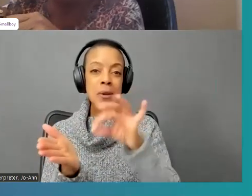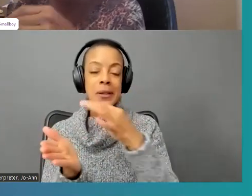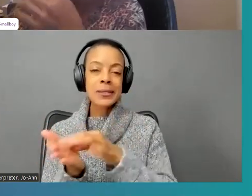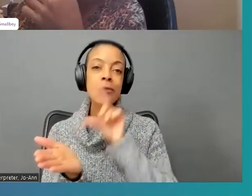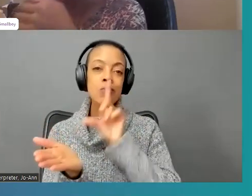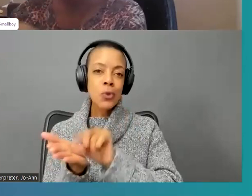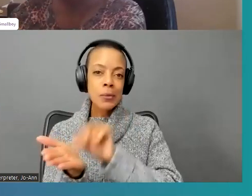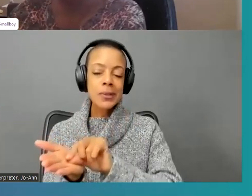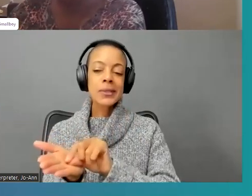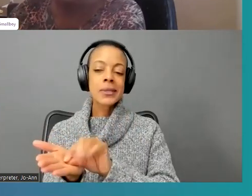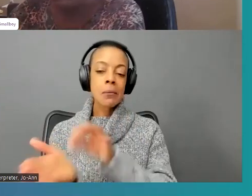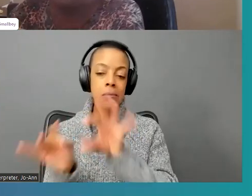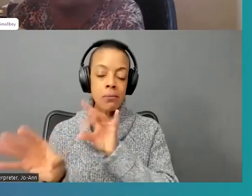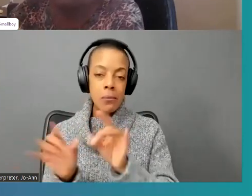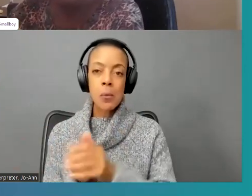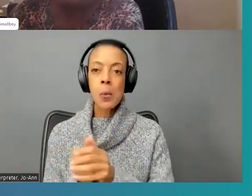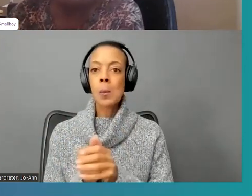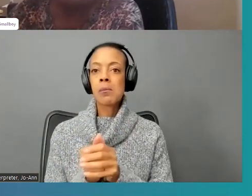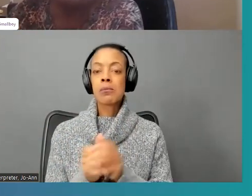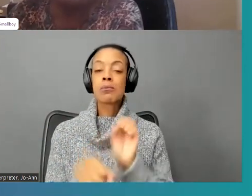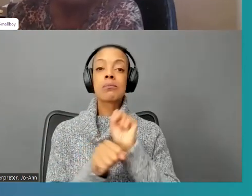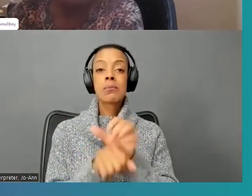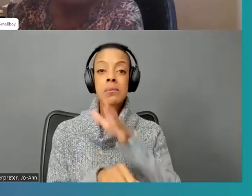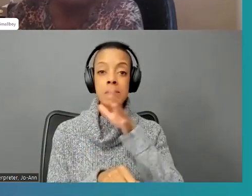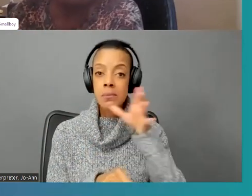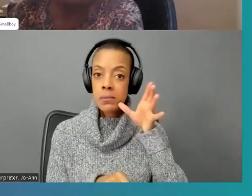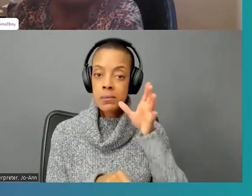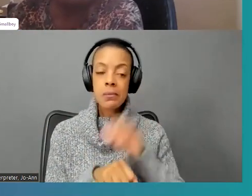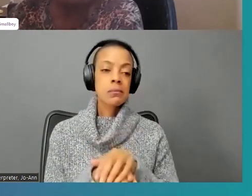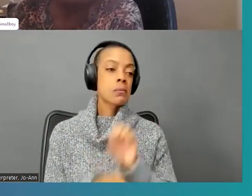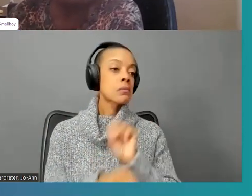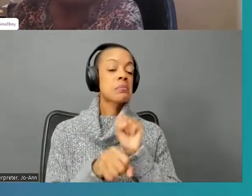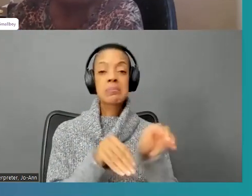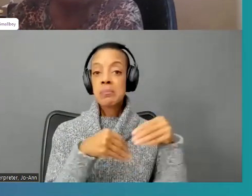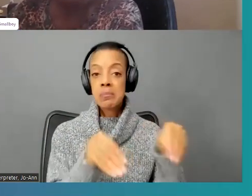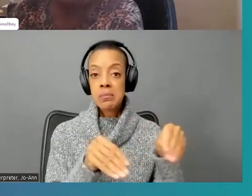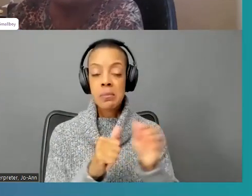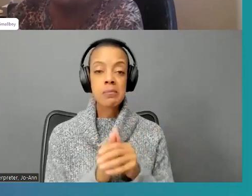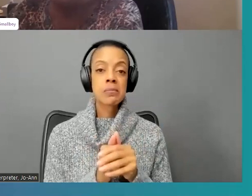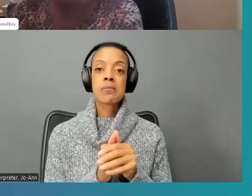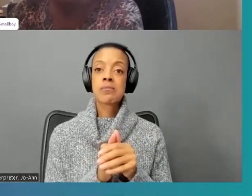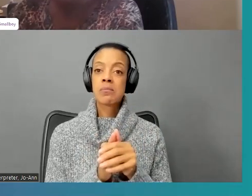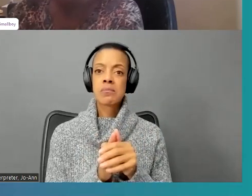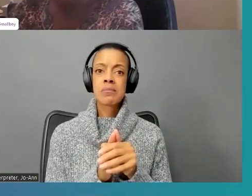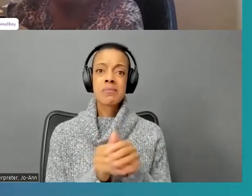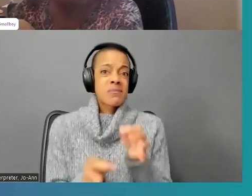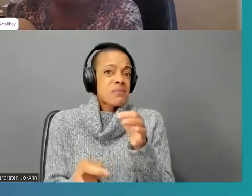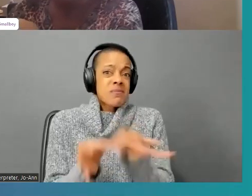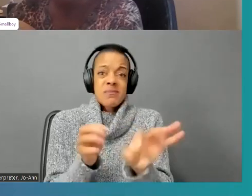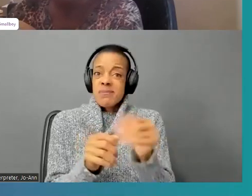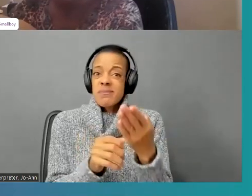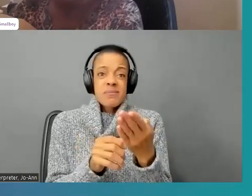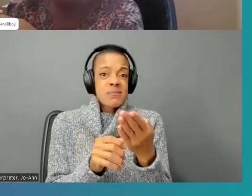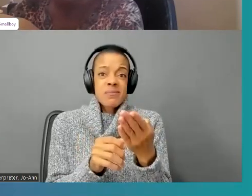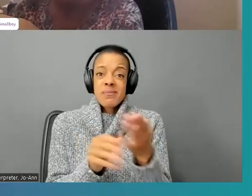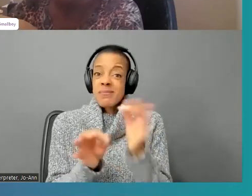fruit, working on a farm, you know, working in a store. They're just all simple things that